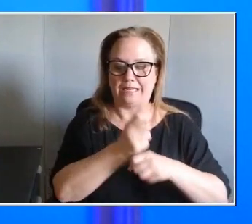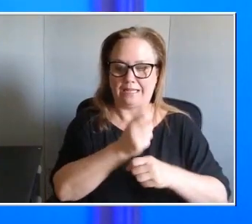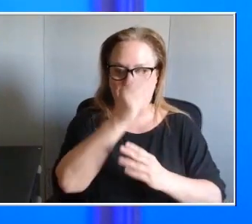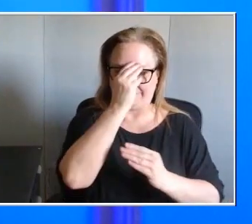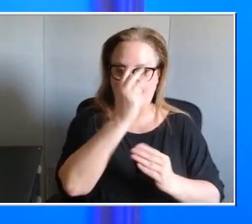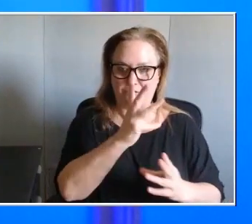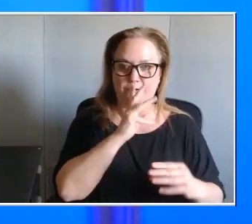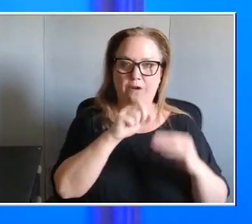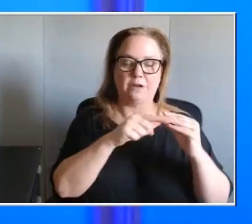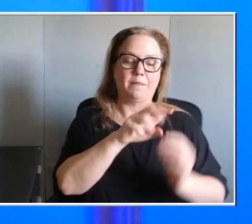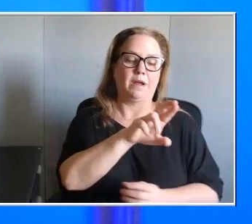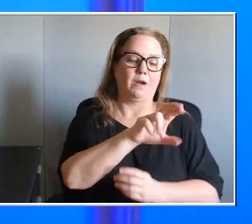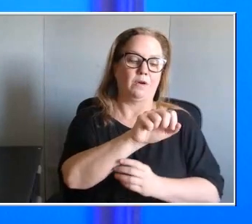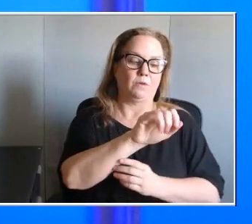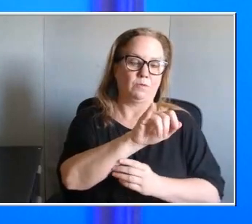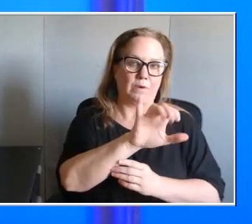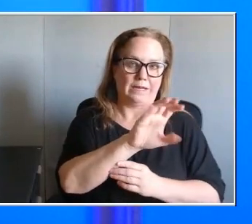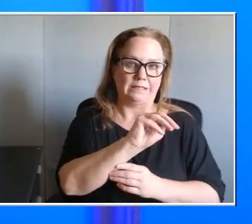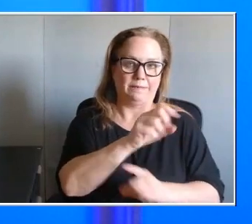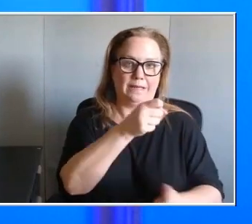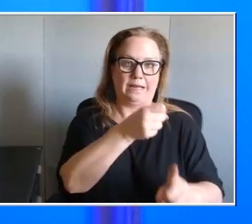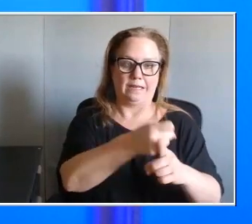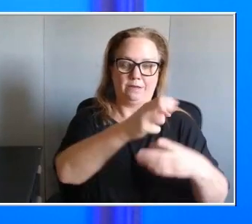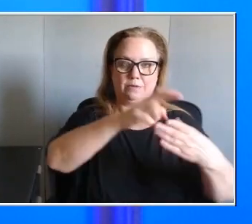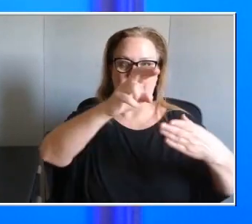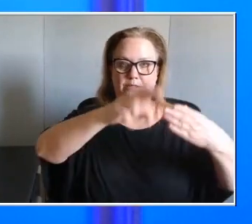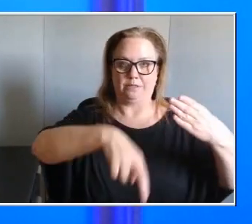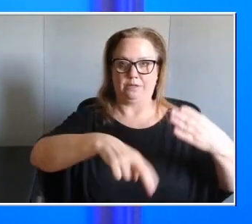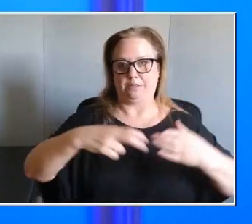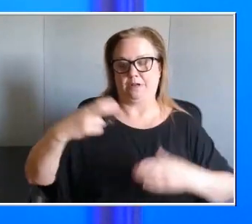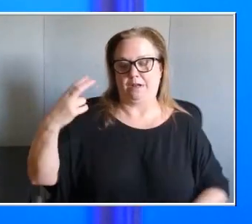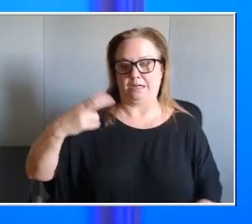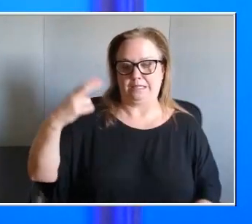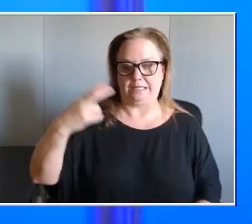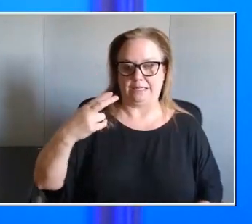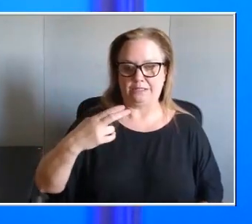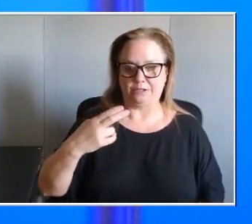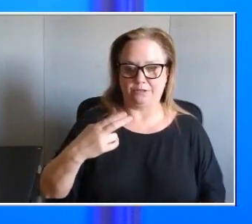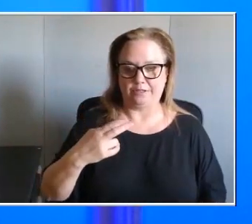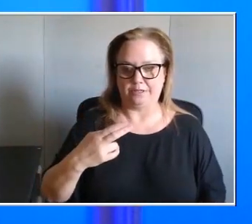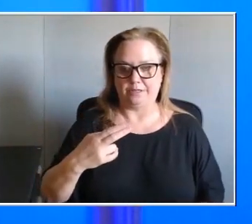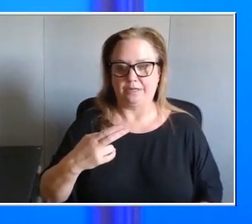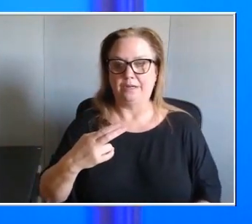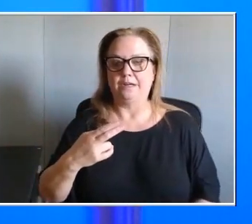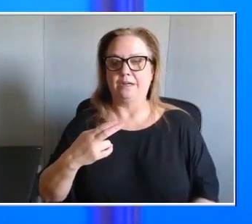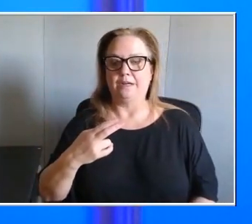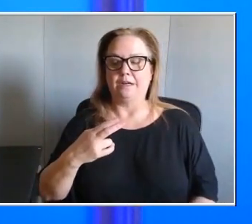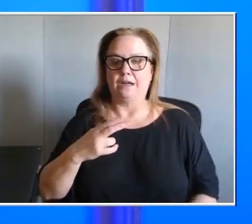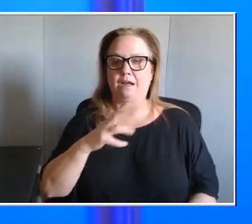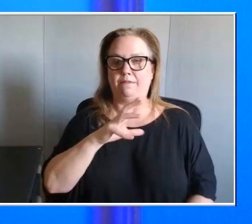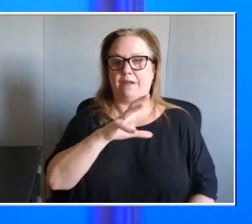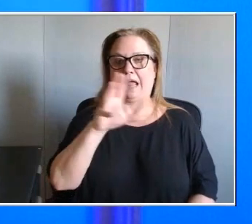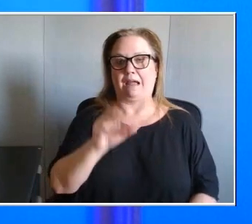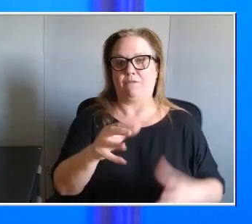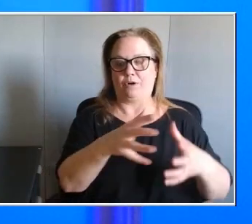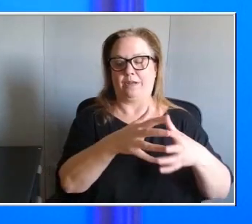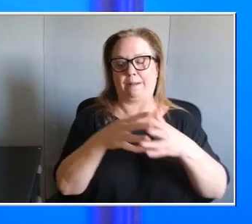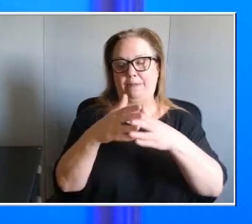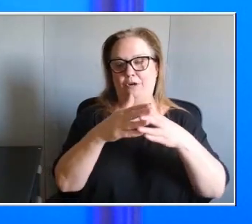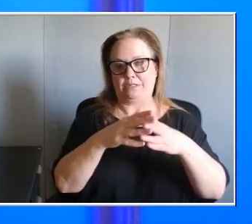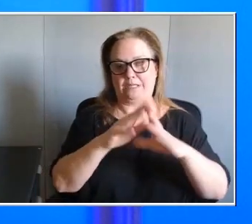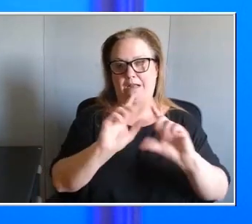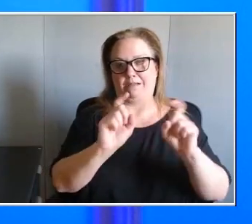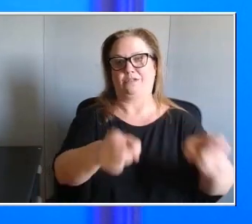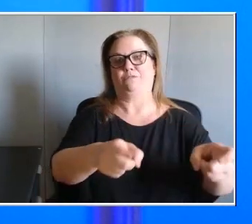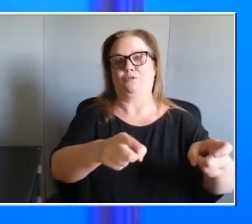about racism and how it impacts the outcomes, or the history of African Americans and how that has been contributed